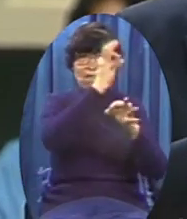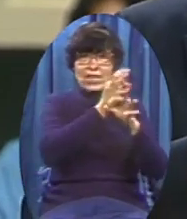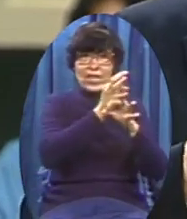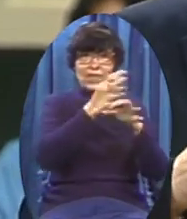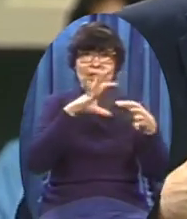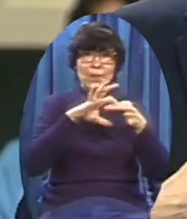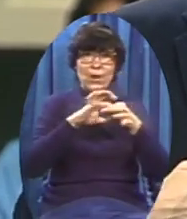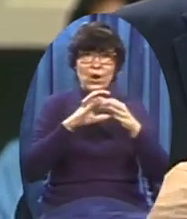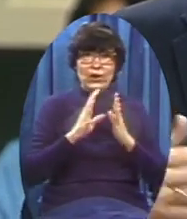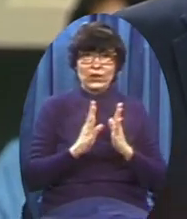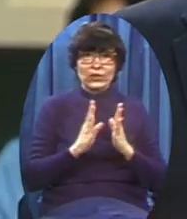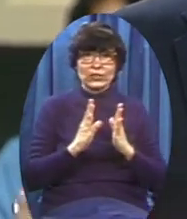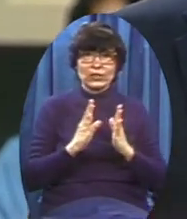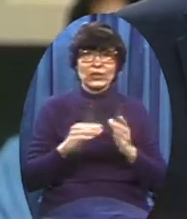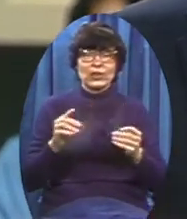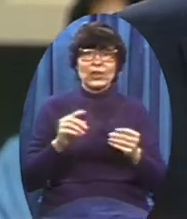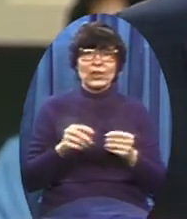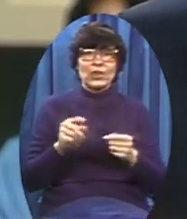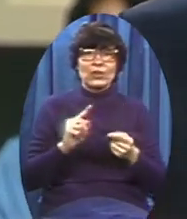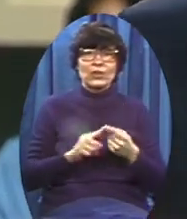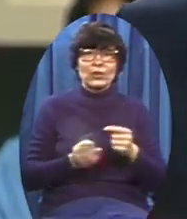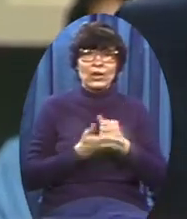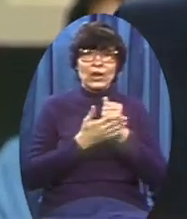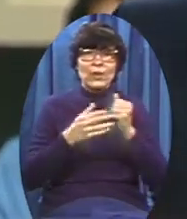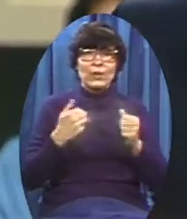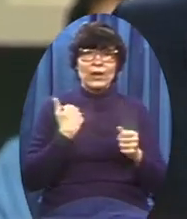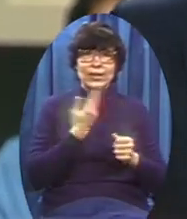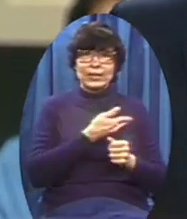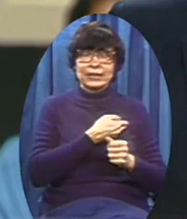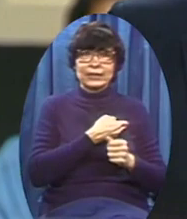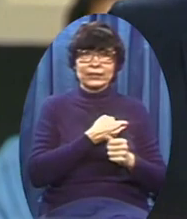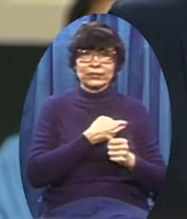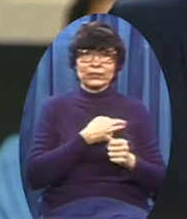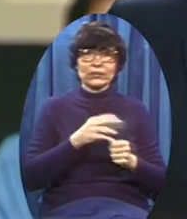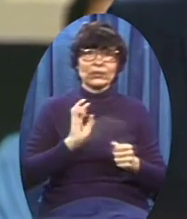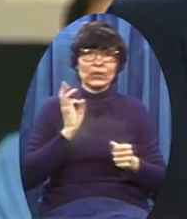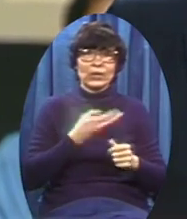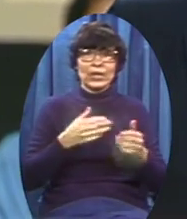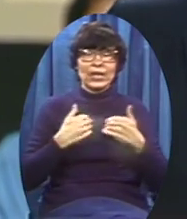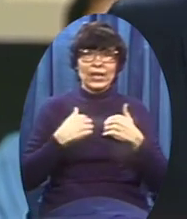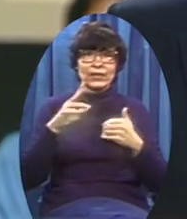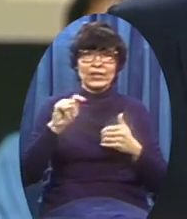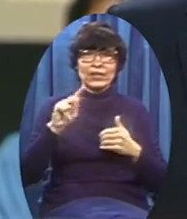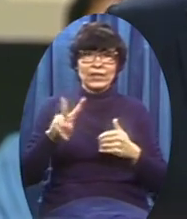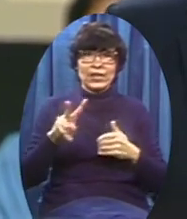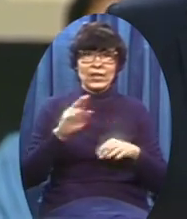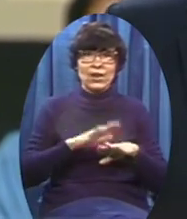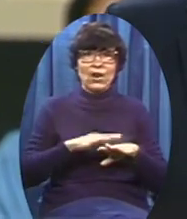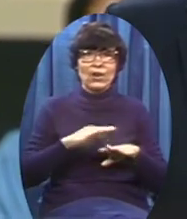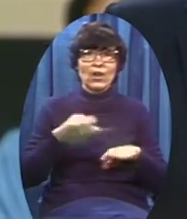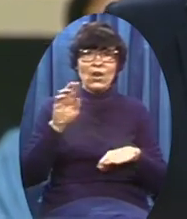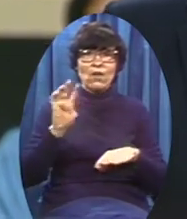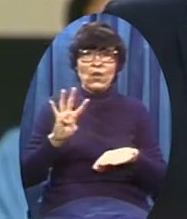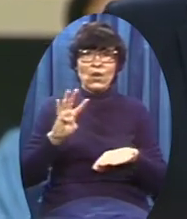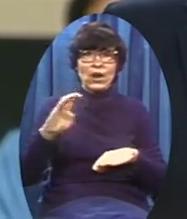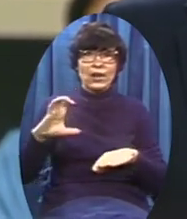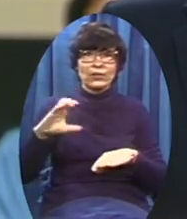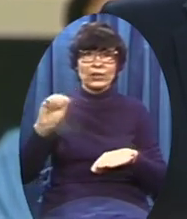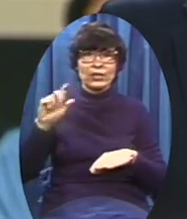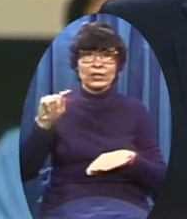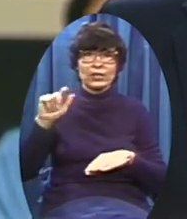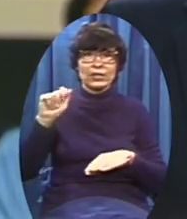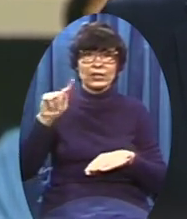program, television on 400 stations, radio on 500 stations, is supported by that select team of people.